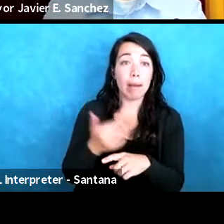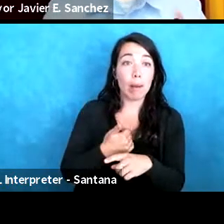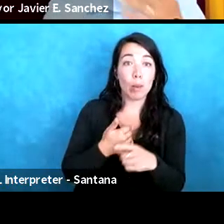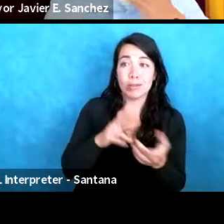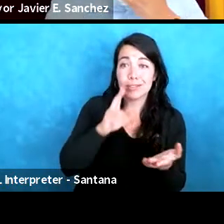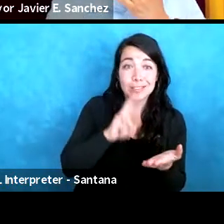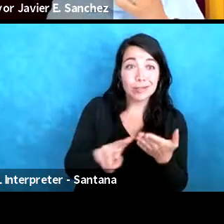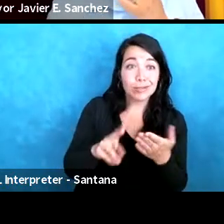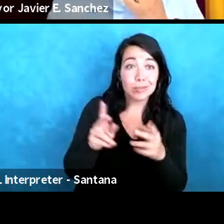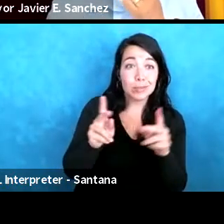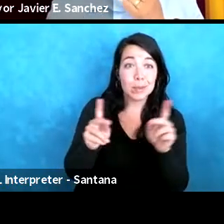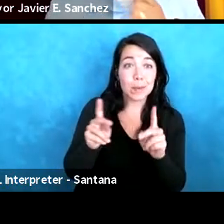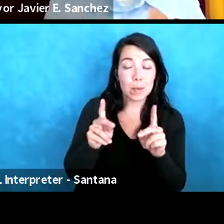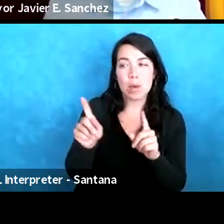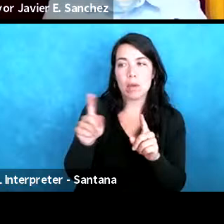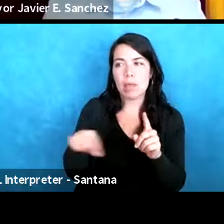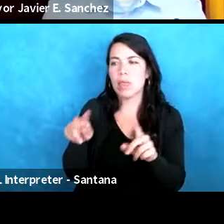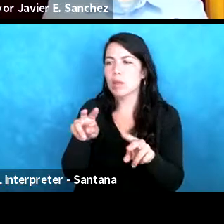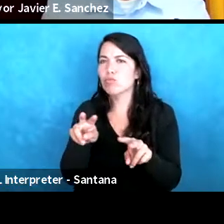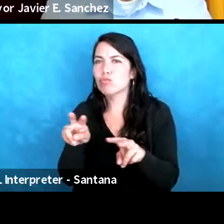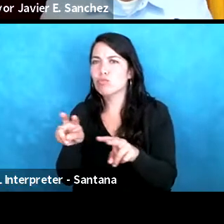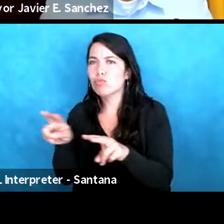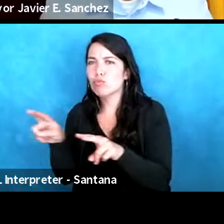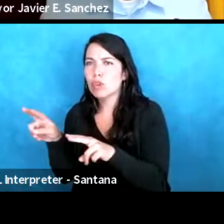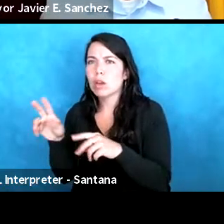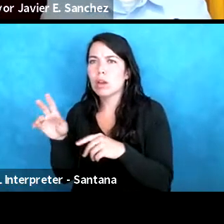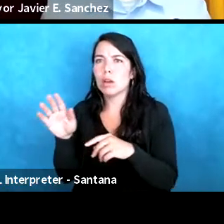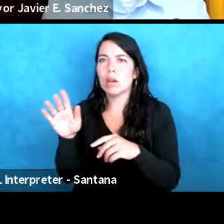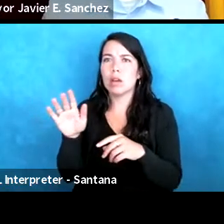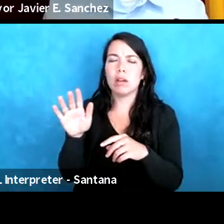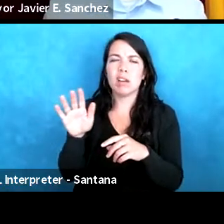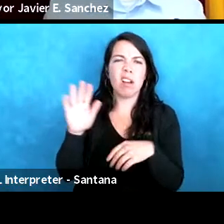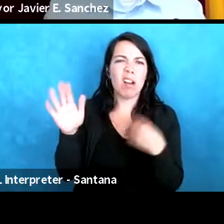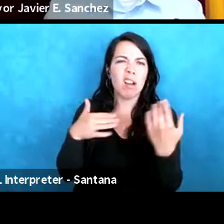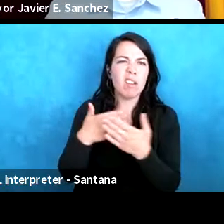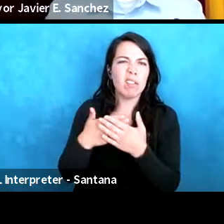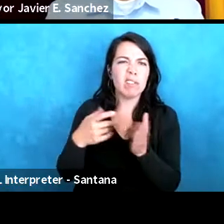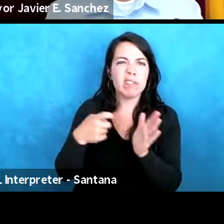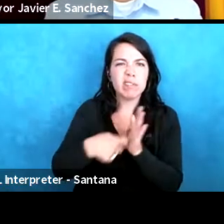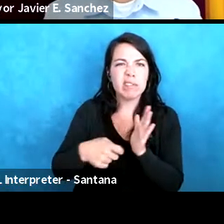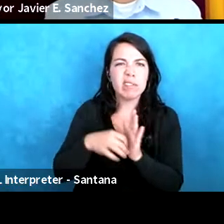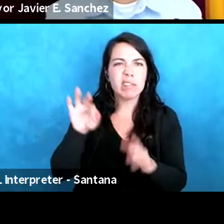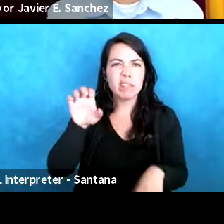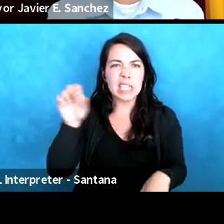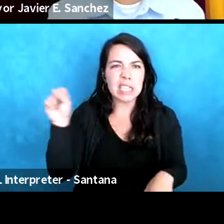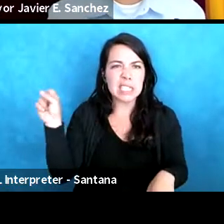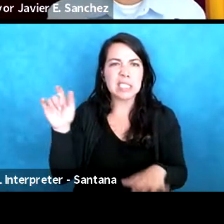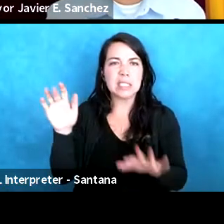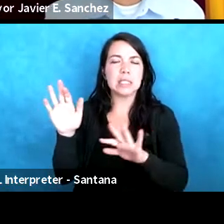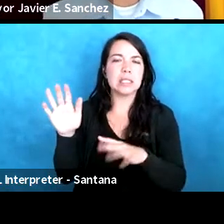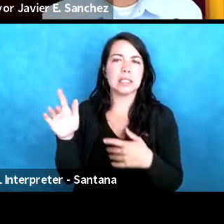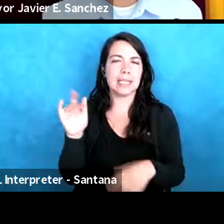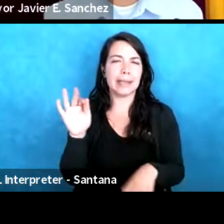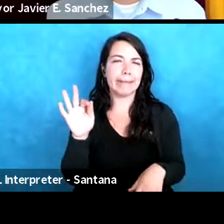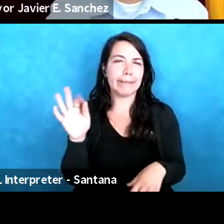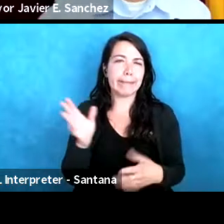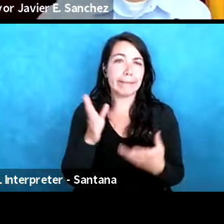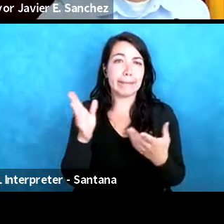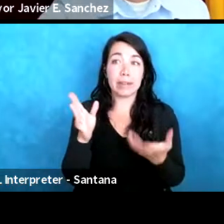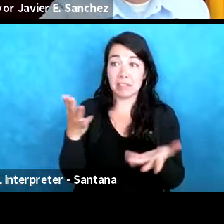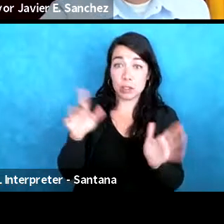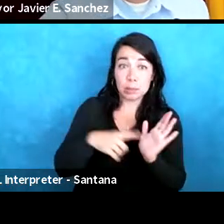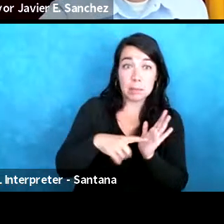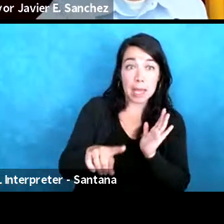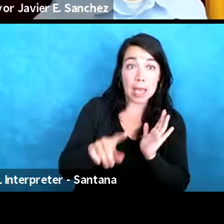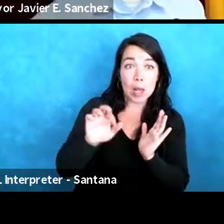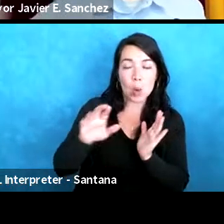the fines and fees that are either paid or outstanding. Okay, great. And then secondly, those